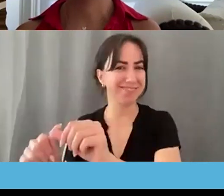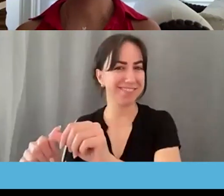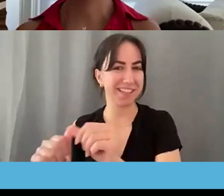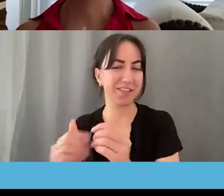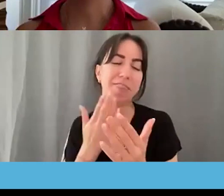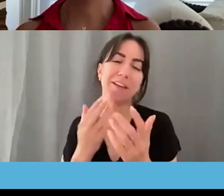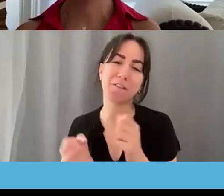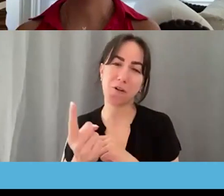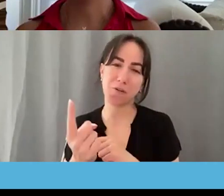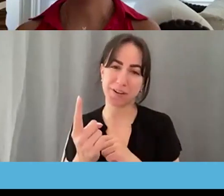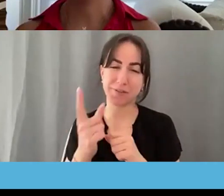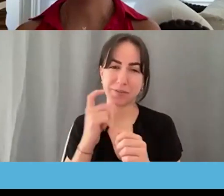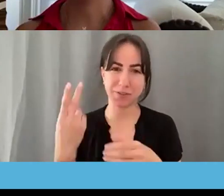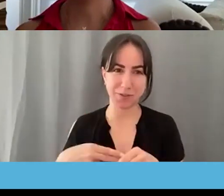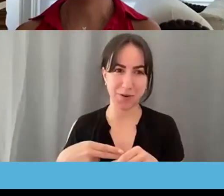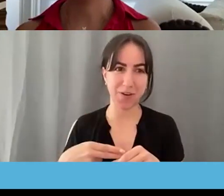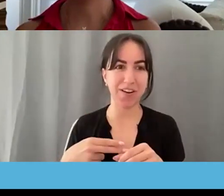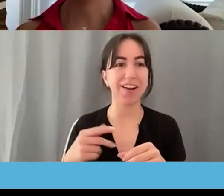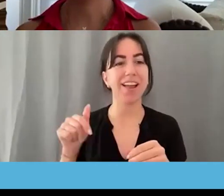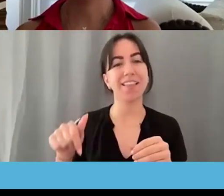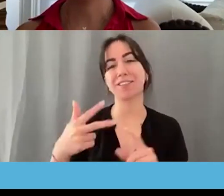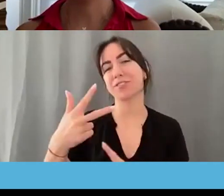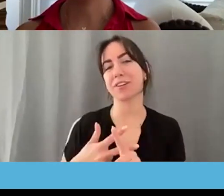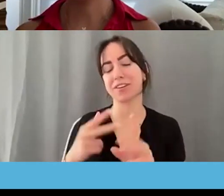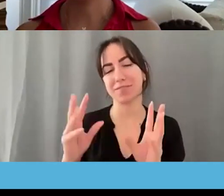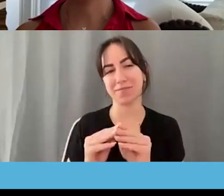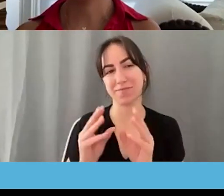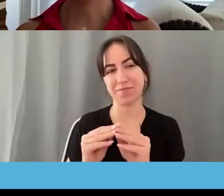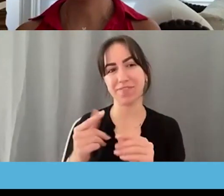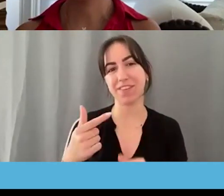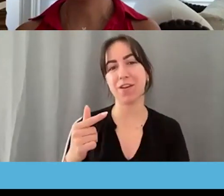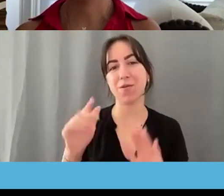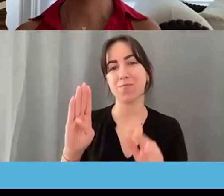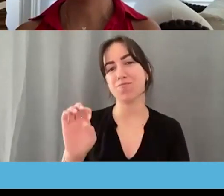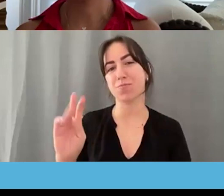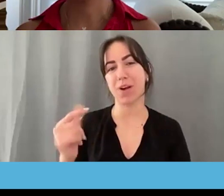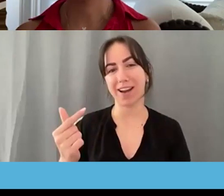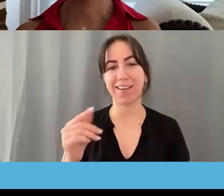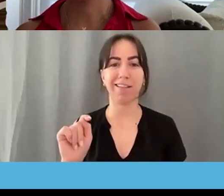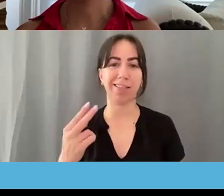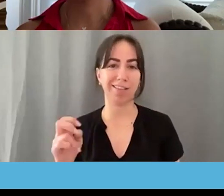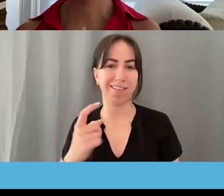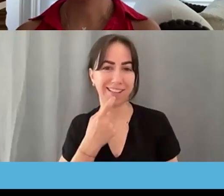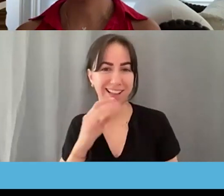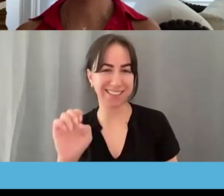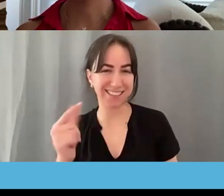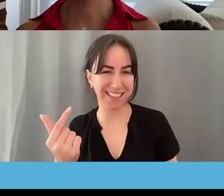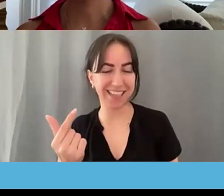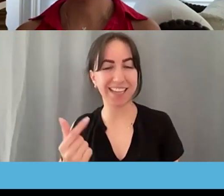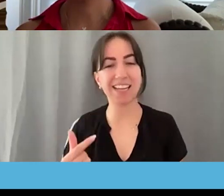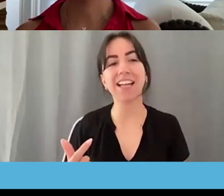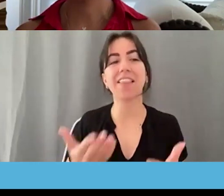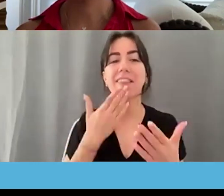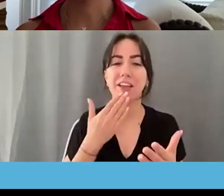everybody for joining in. This has been our quarterly conversation, Breaking the Glass Ceiling, Inspiring Girls to Lead. Thank you, Brittnie,